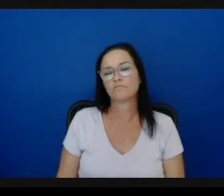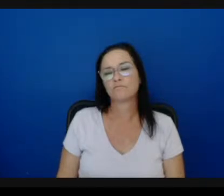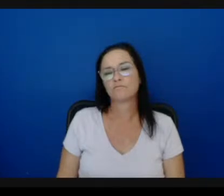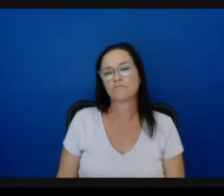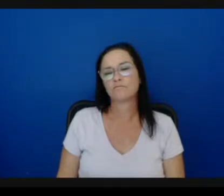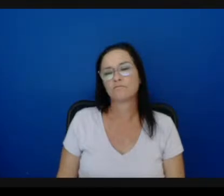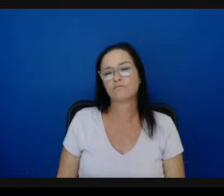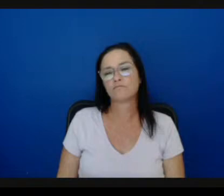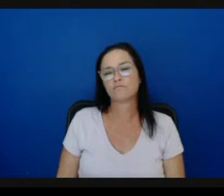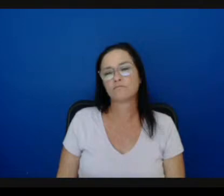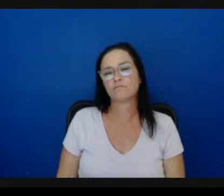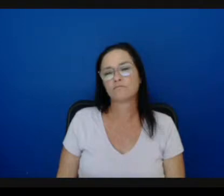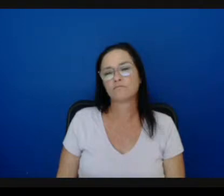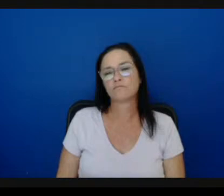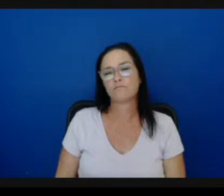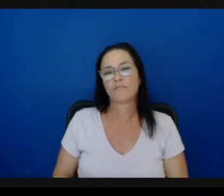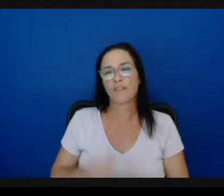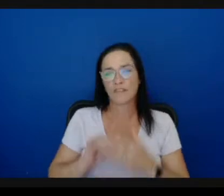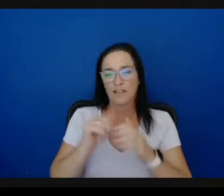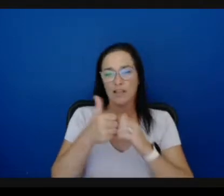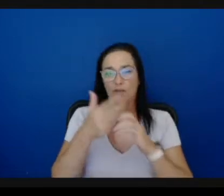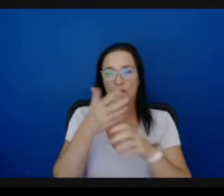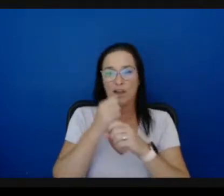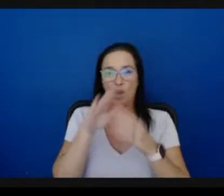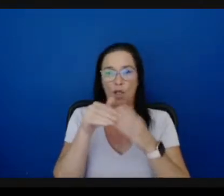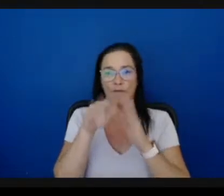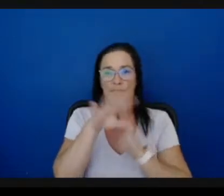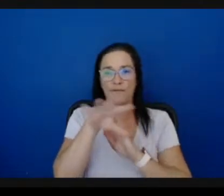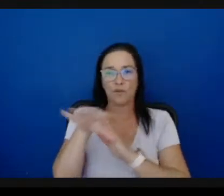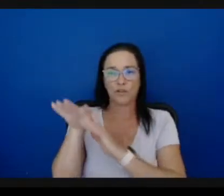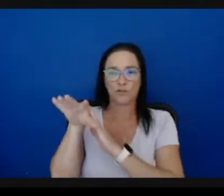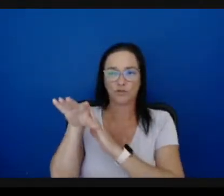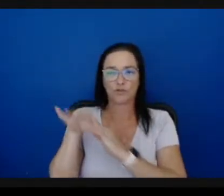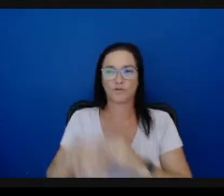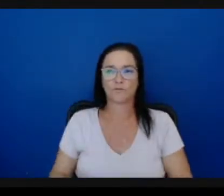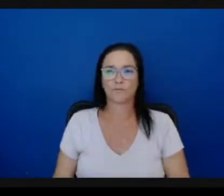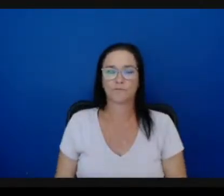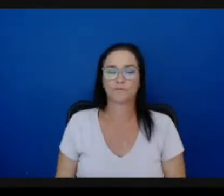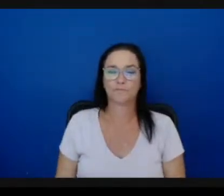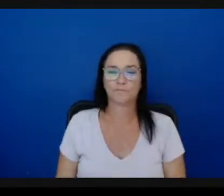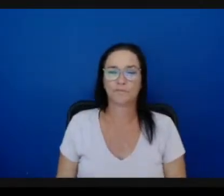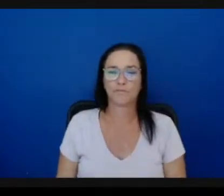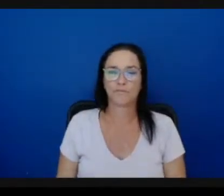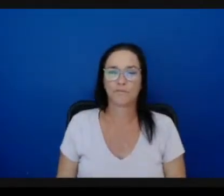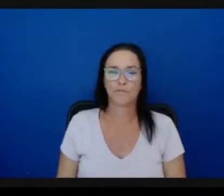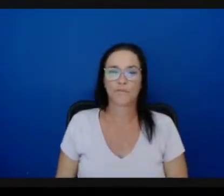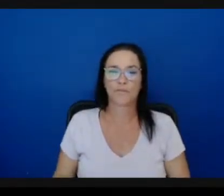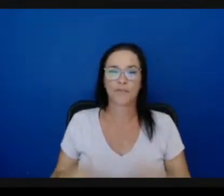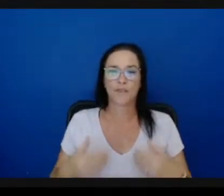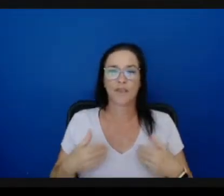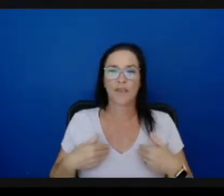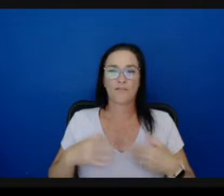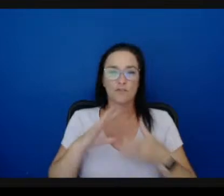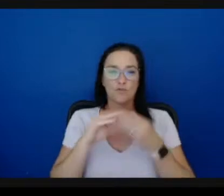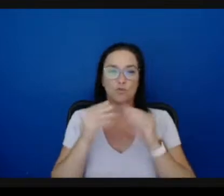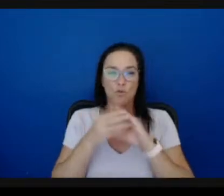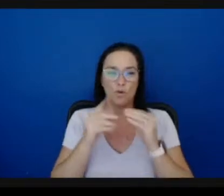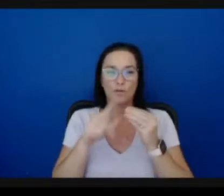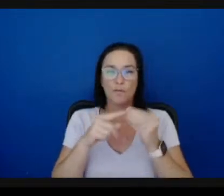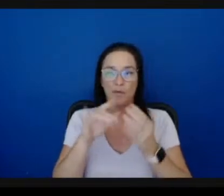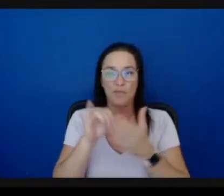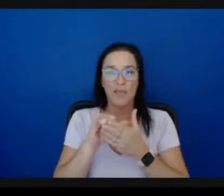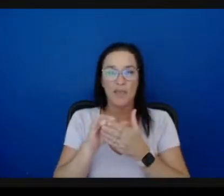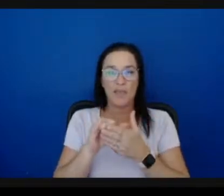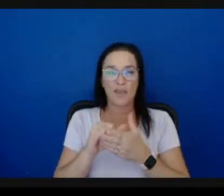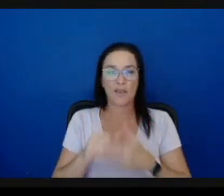This is how they're getting this aerial photograph with these kind of planes. And there are some stories I've heard. There's one in a book